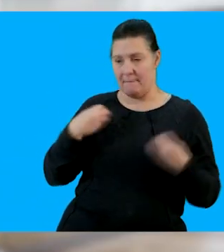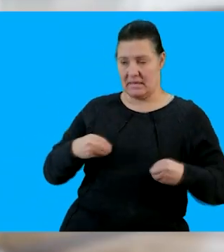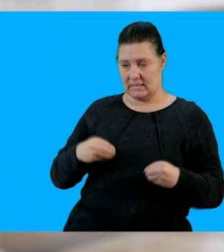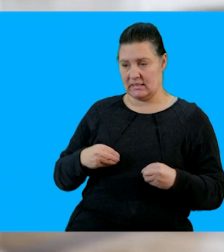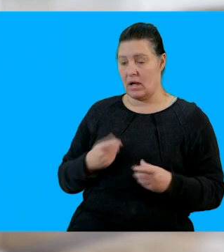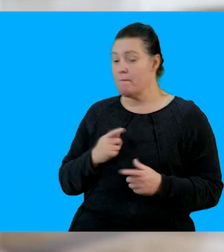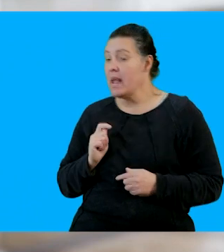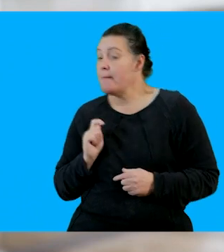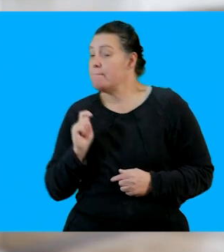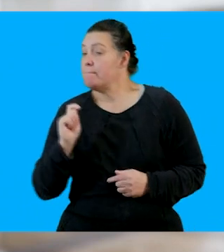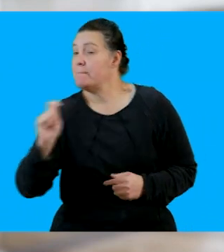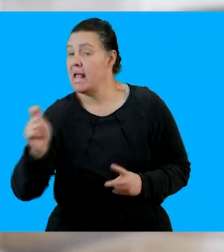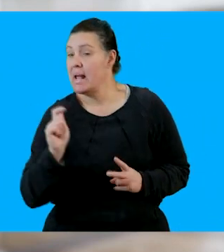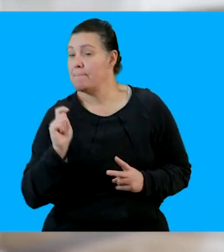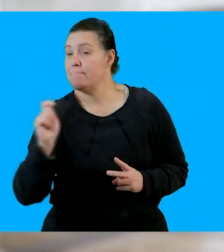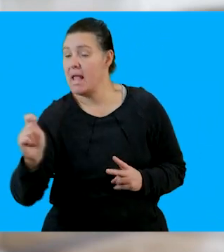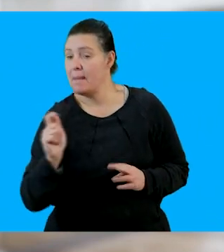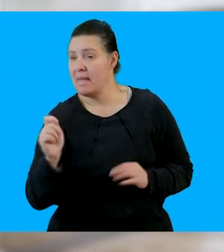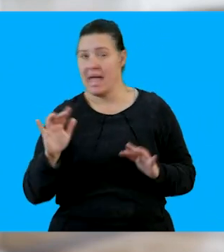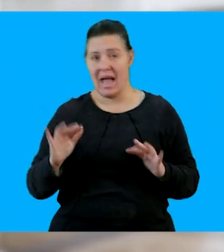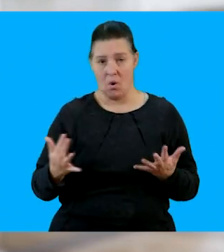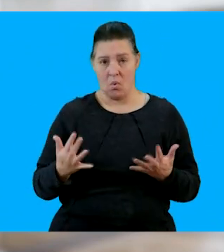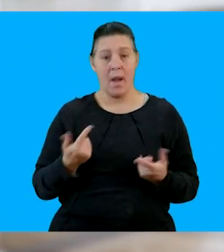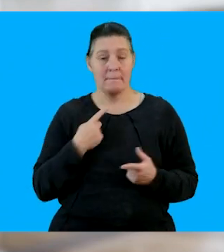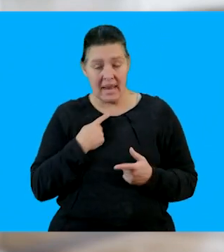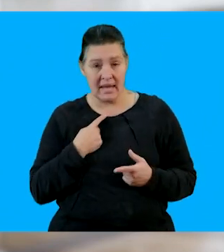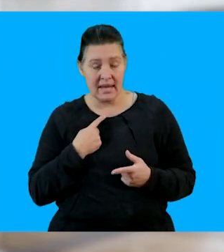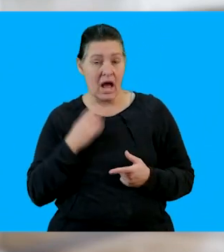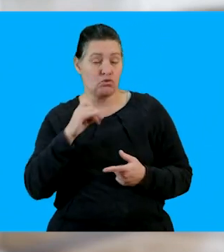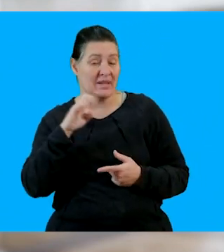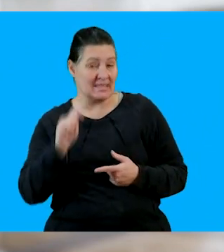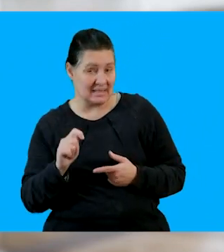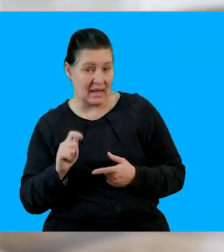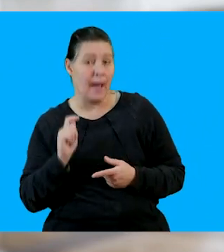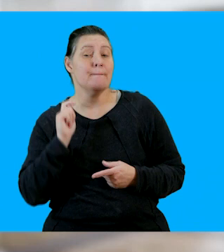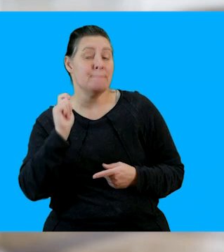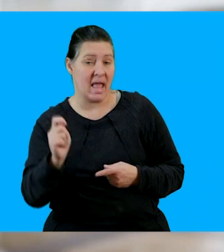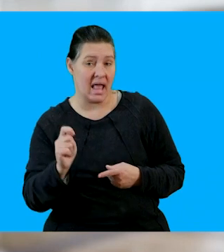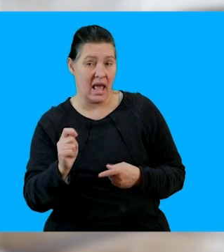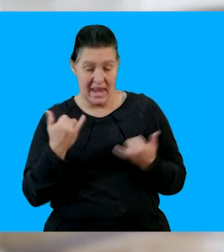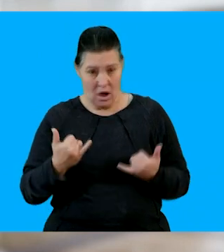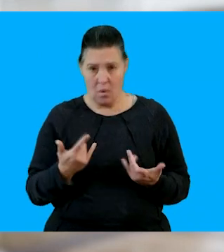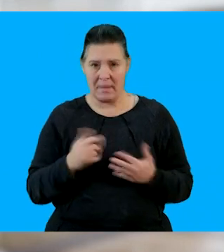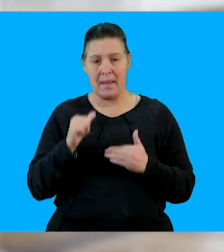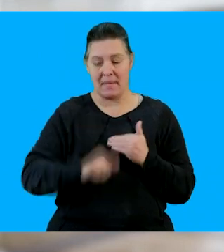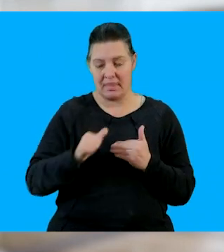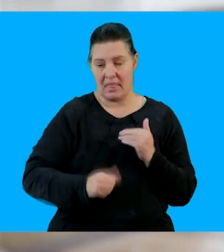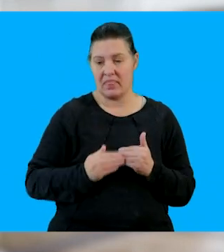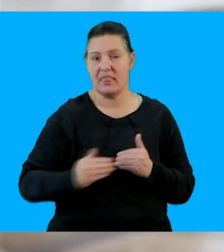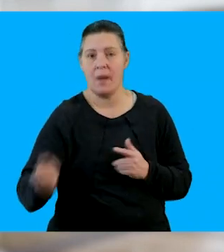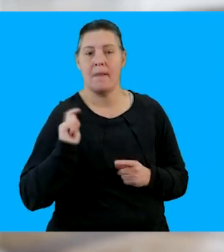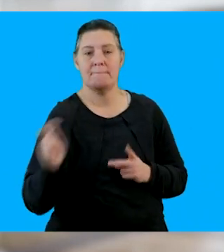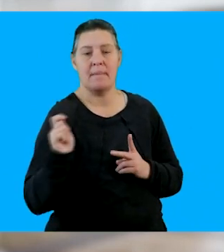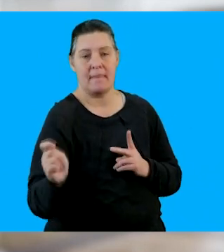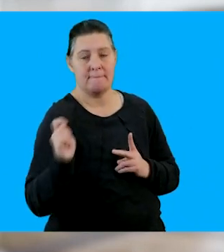in terms of paying back the supplier's money, whether you're going to pay on credit. If you are going to pay on credit, for how many months are they giving